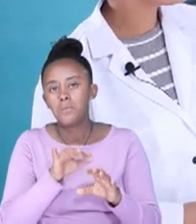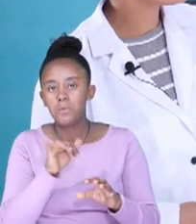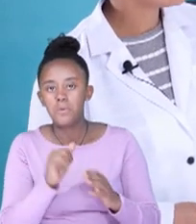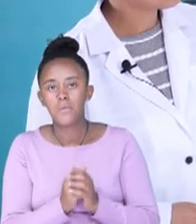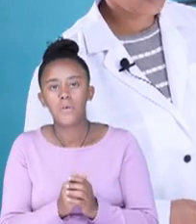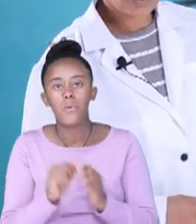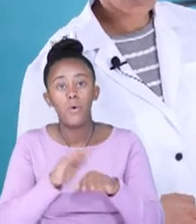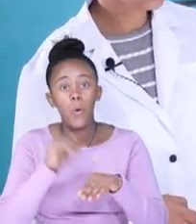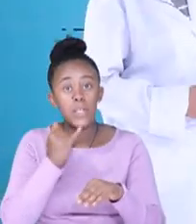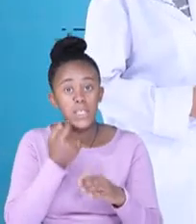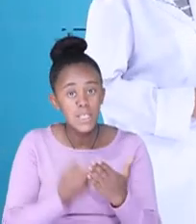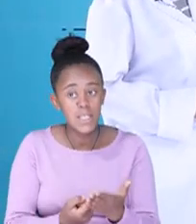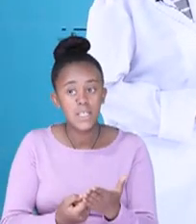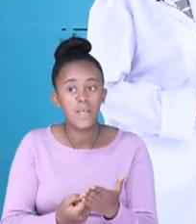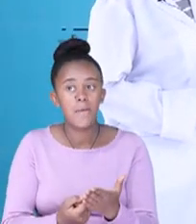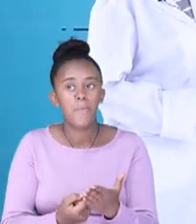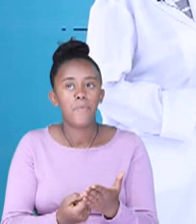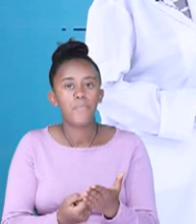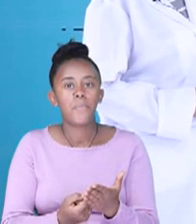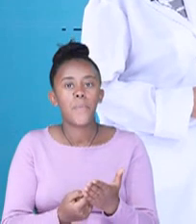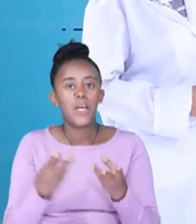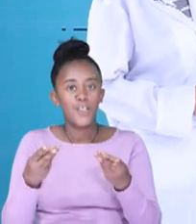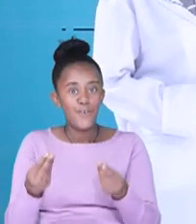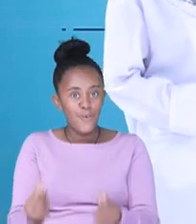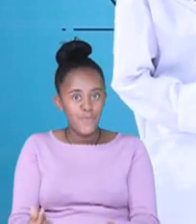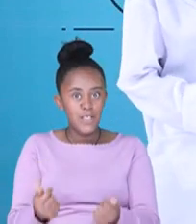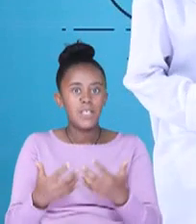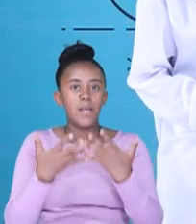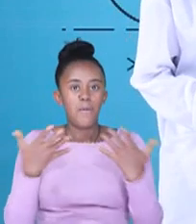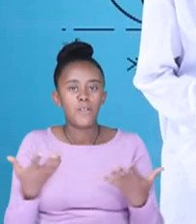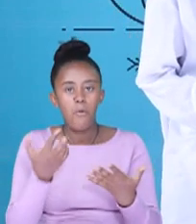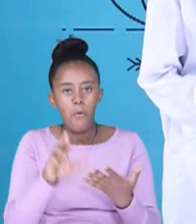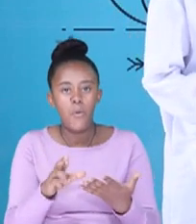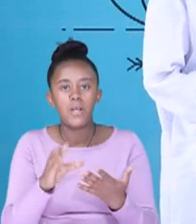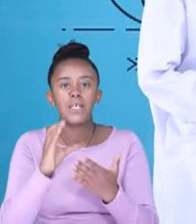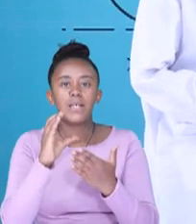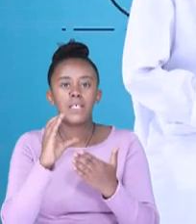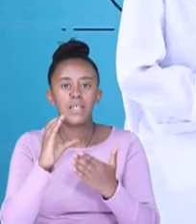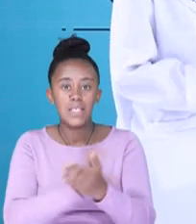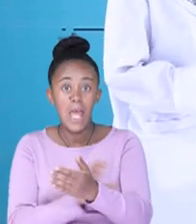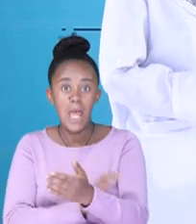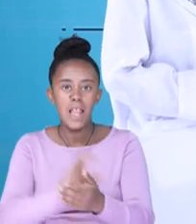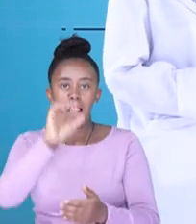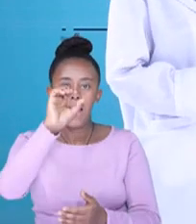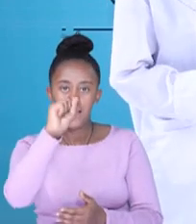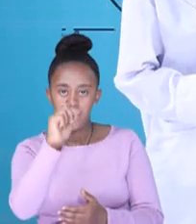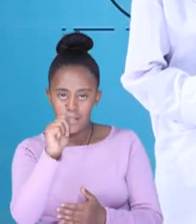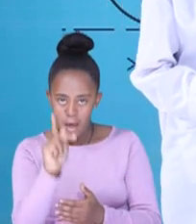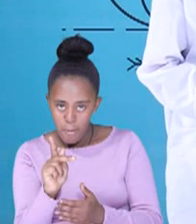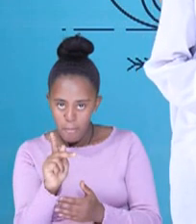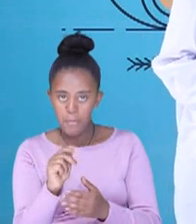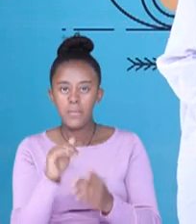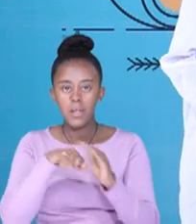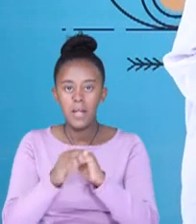call this dissolved substance or solution cell sap. The cell sap is contained in